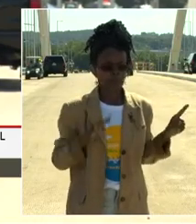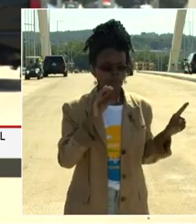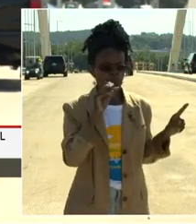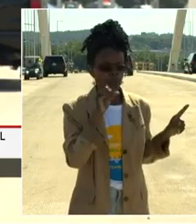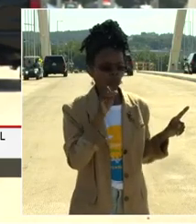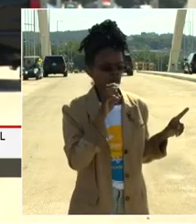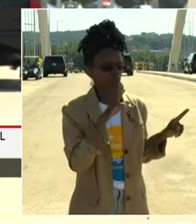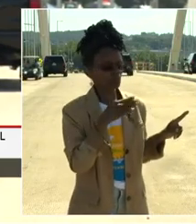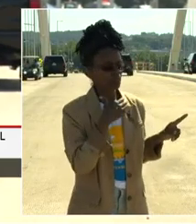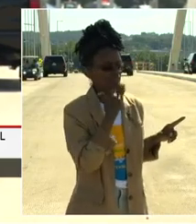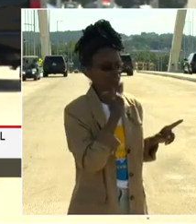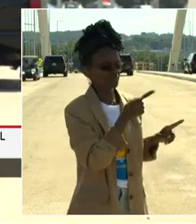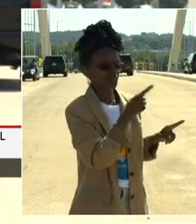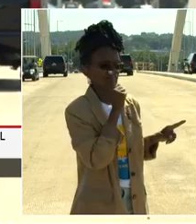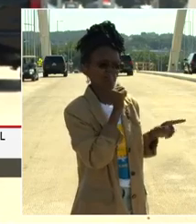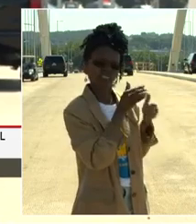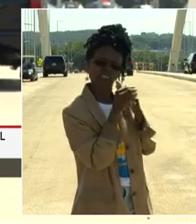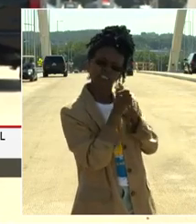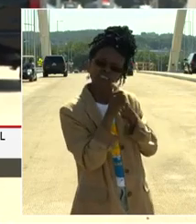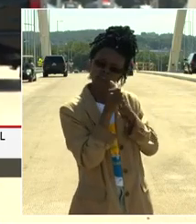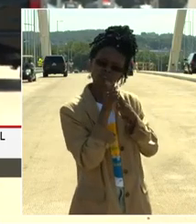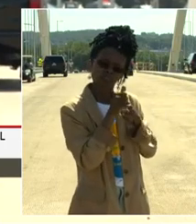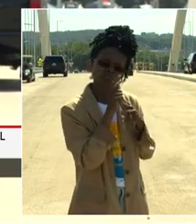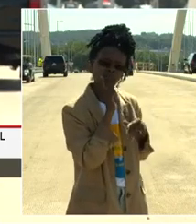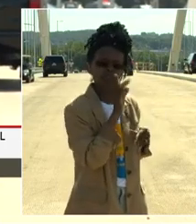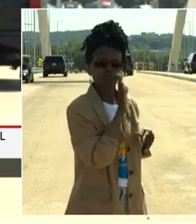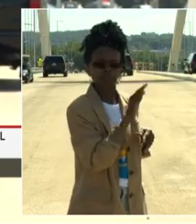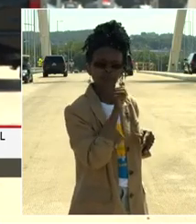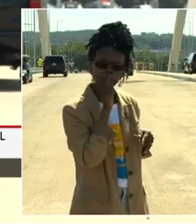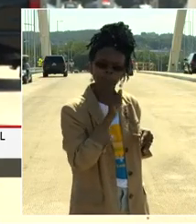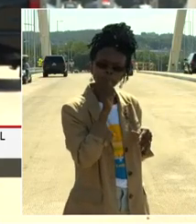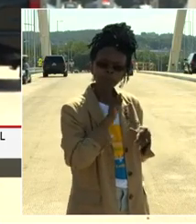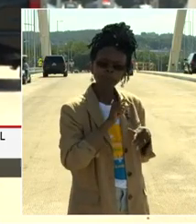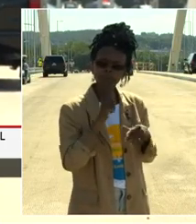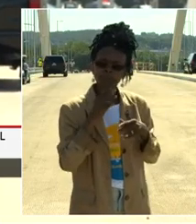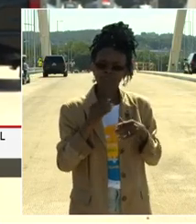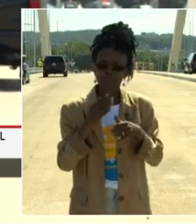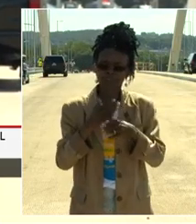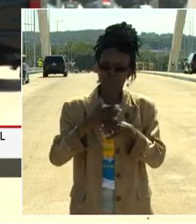leadership in not only persevering to complete